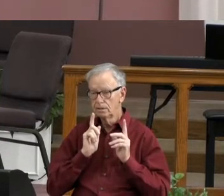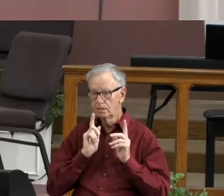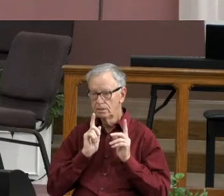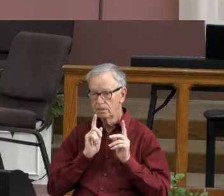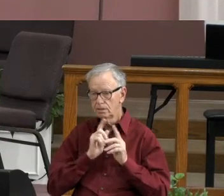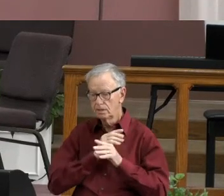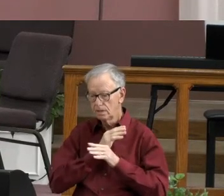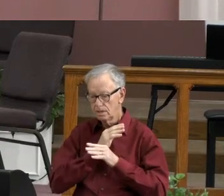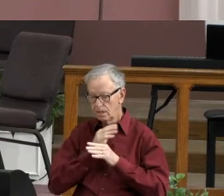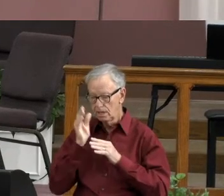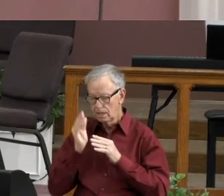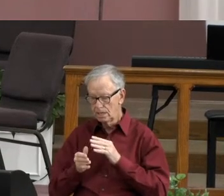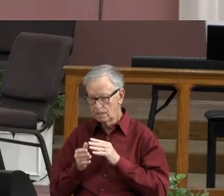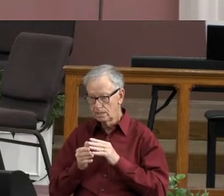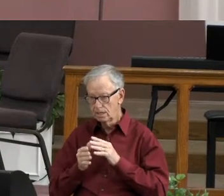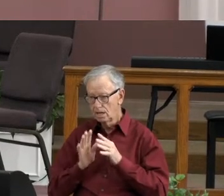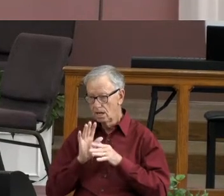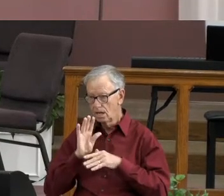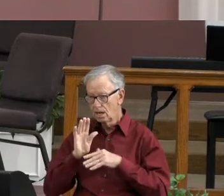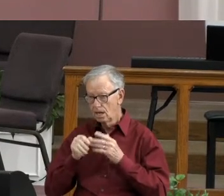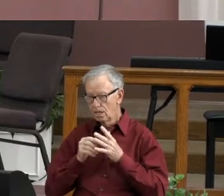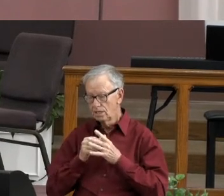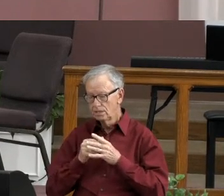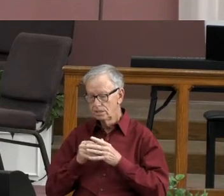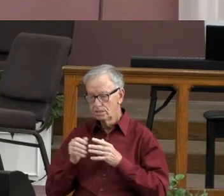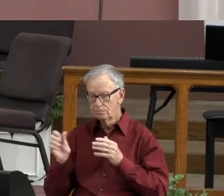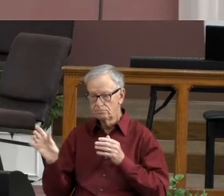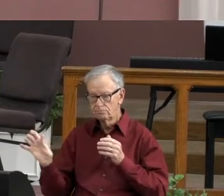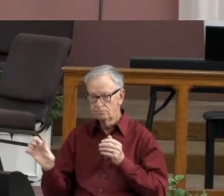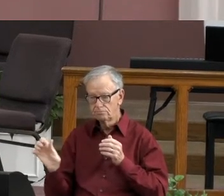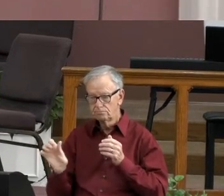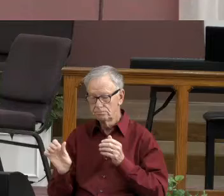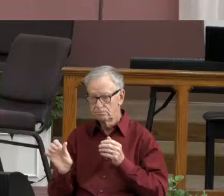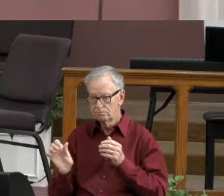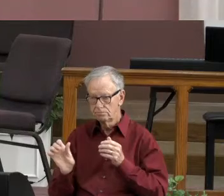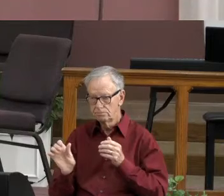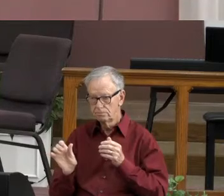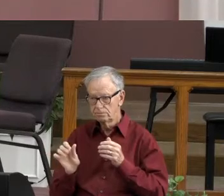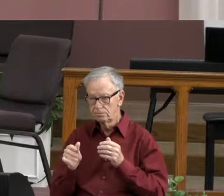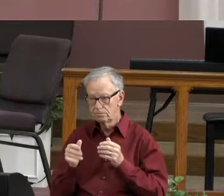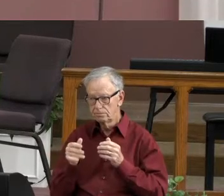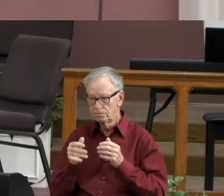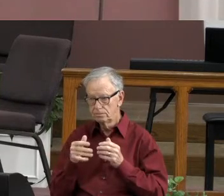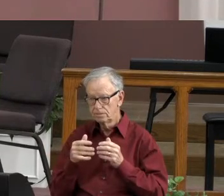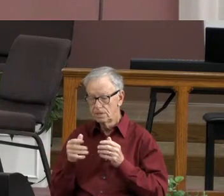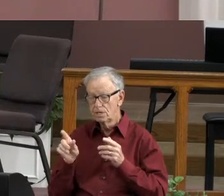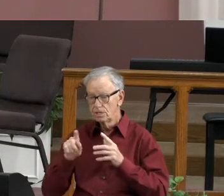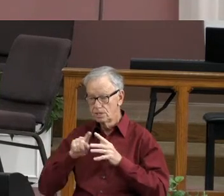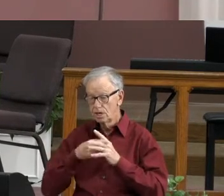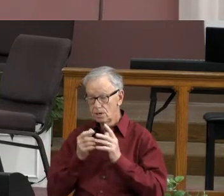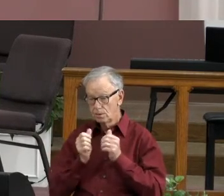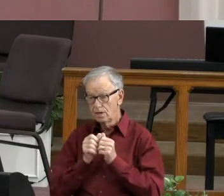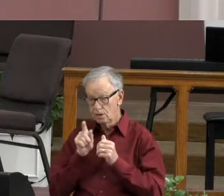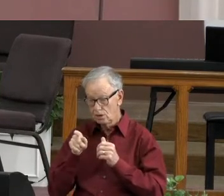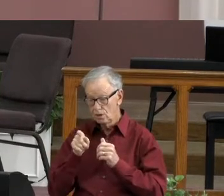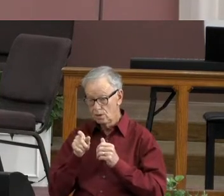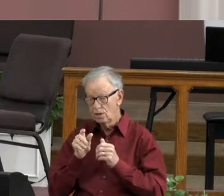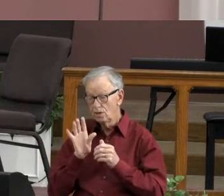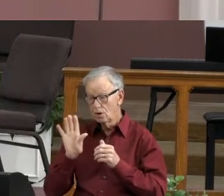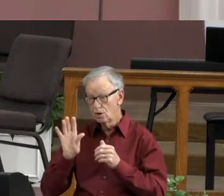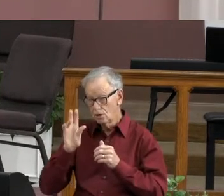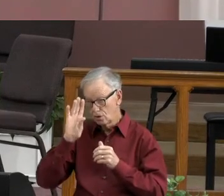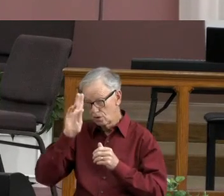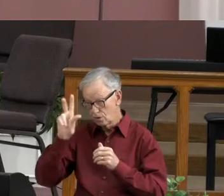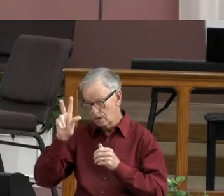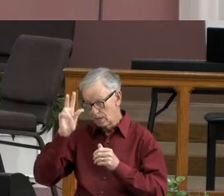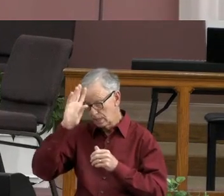end all of this garbage. I'm going to start over with you and your three sons and their